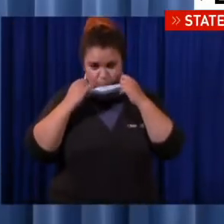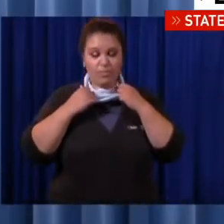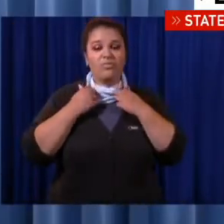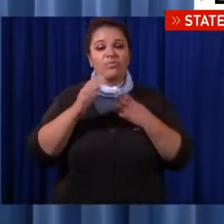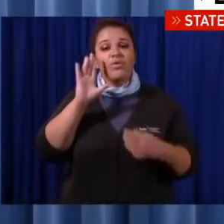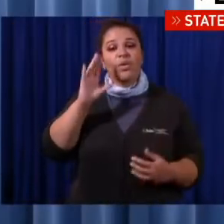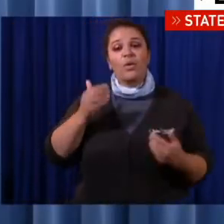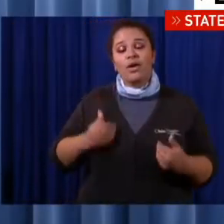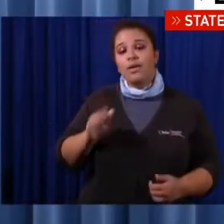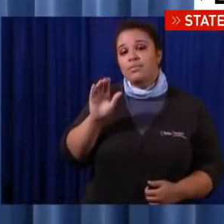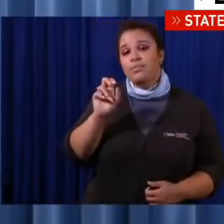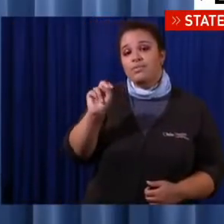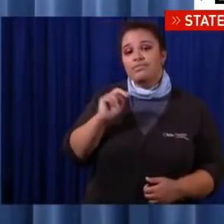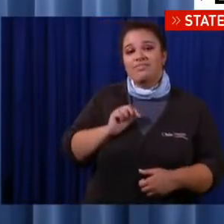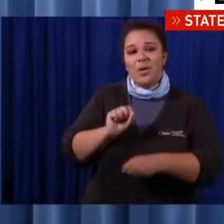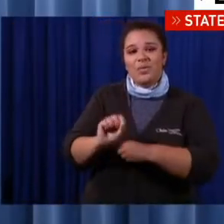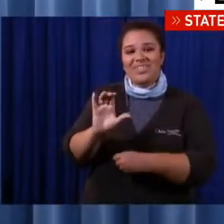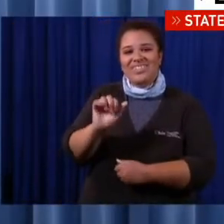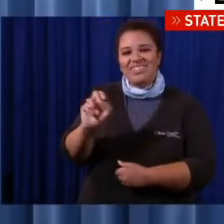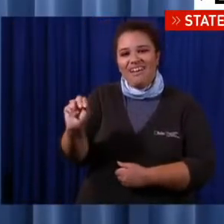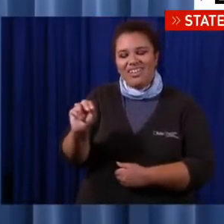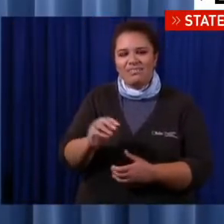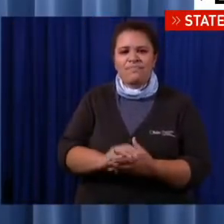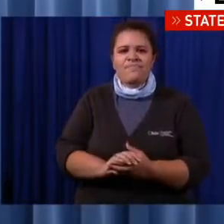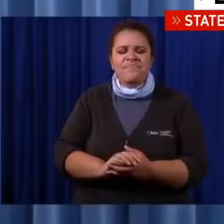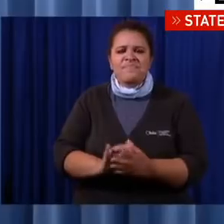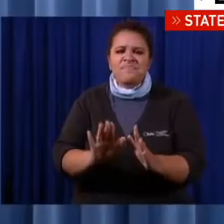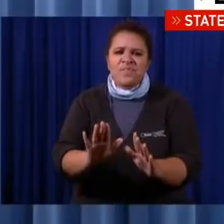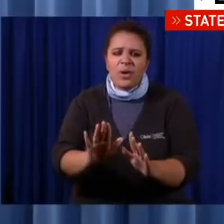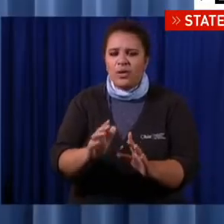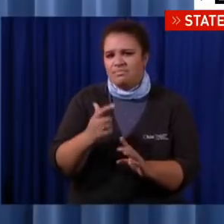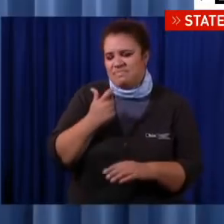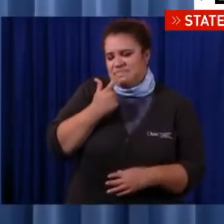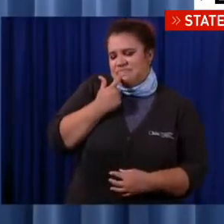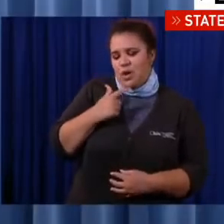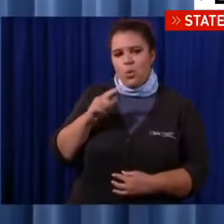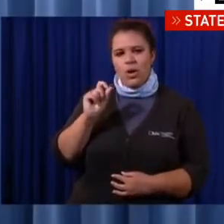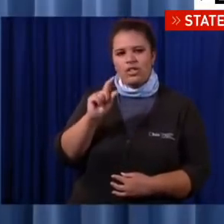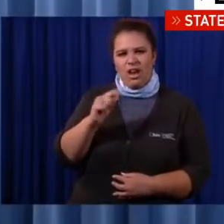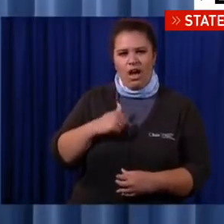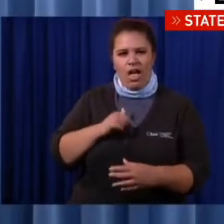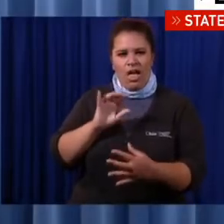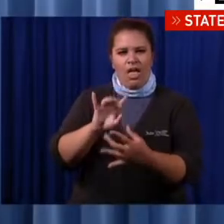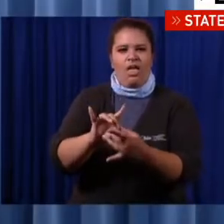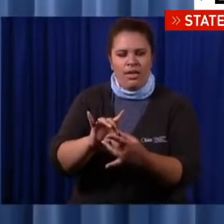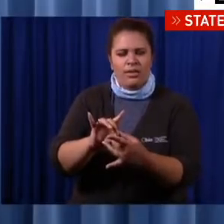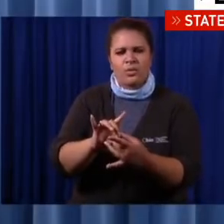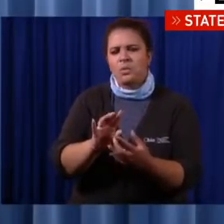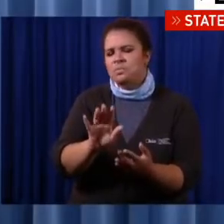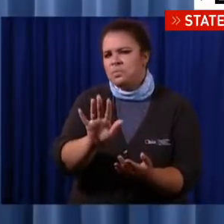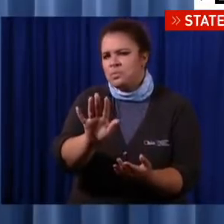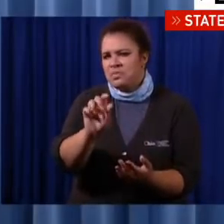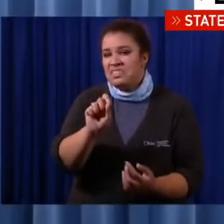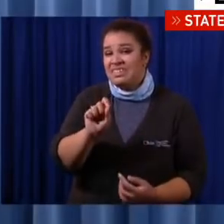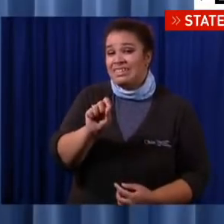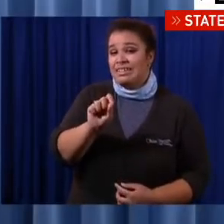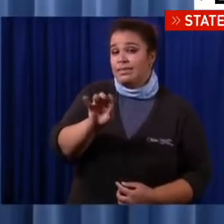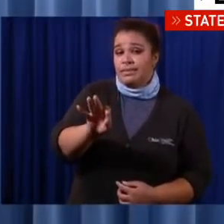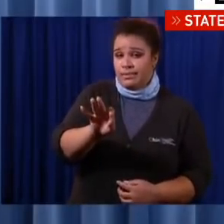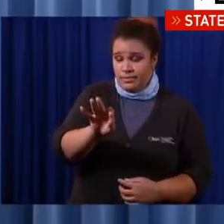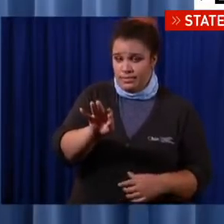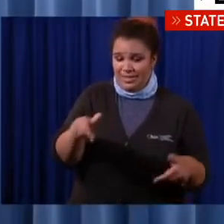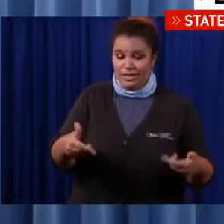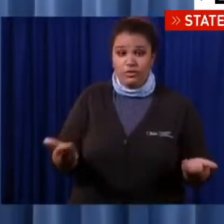Governor DeWine, to kind of go off the previous question, I want to ask, if the state of Ohio were to see a